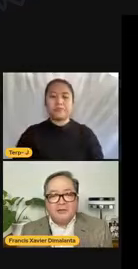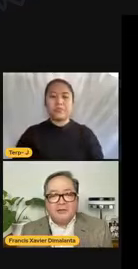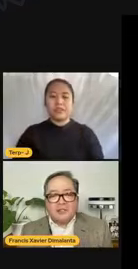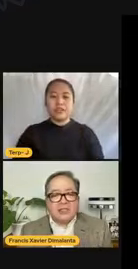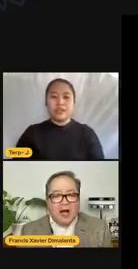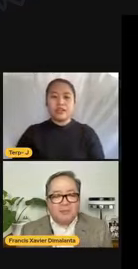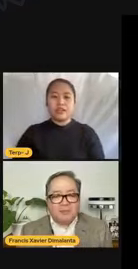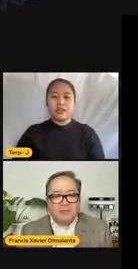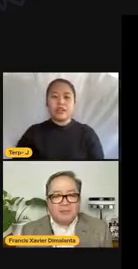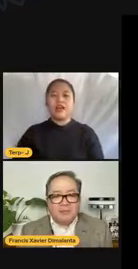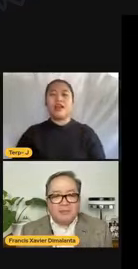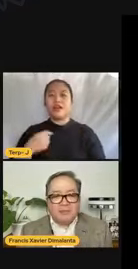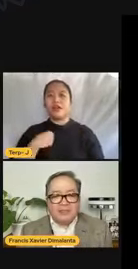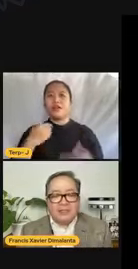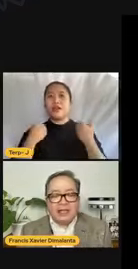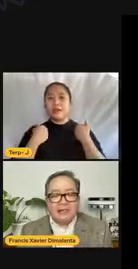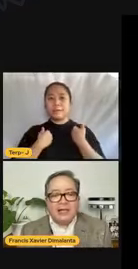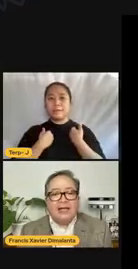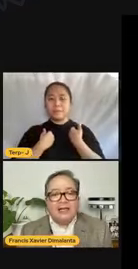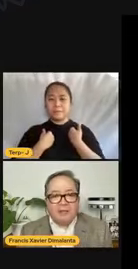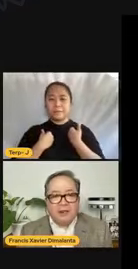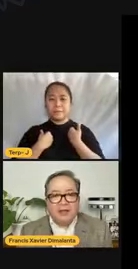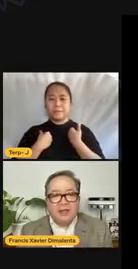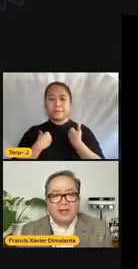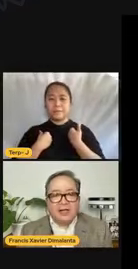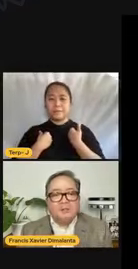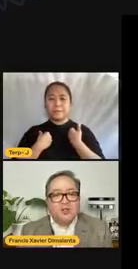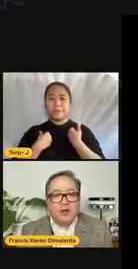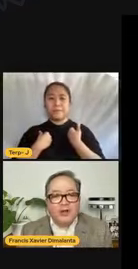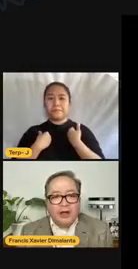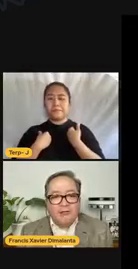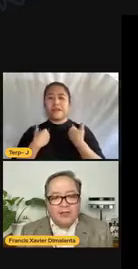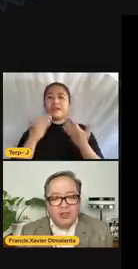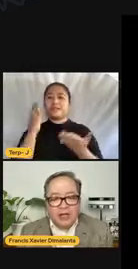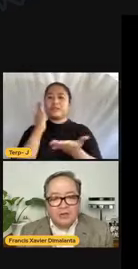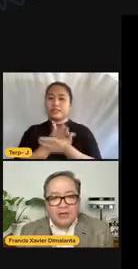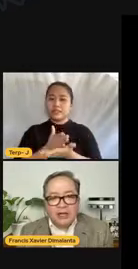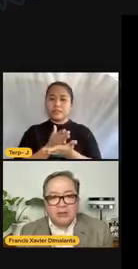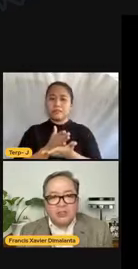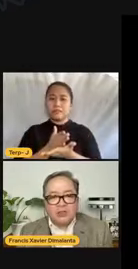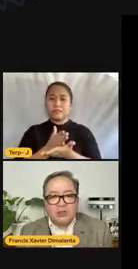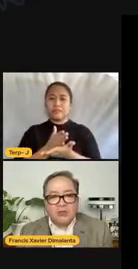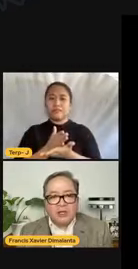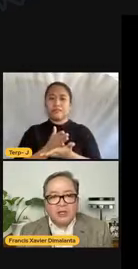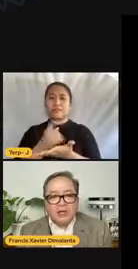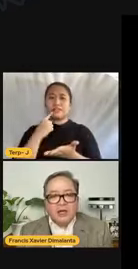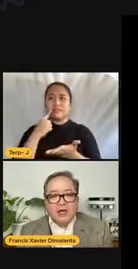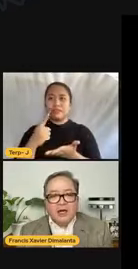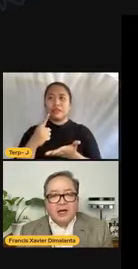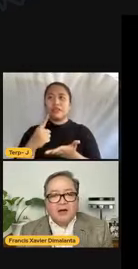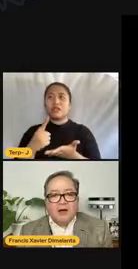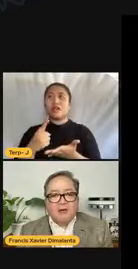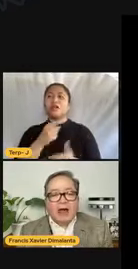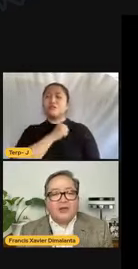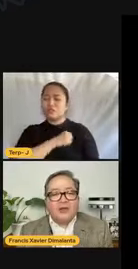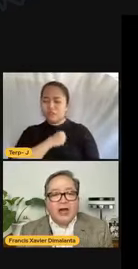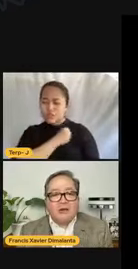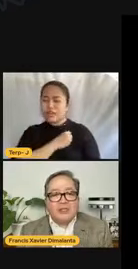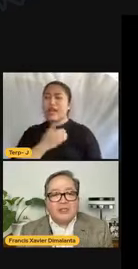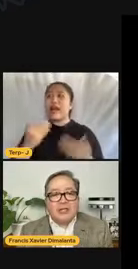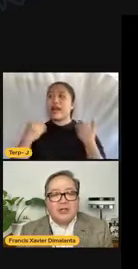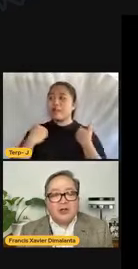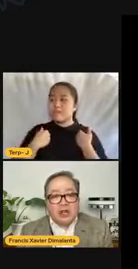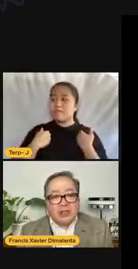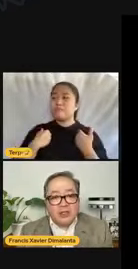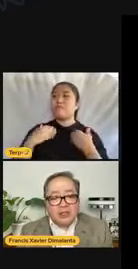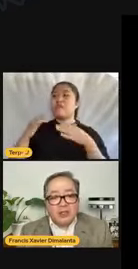have stopped telling a parent that I'm sorry you have a child with Down syndrome. Rather, I